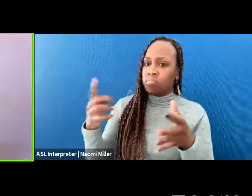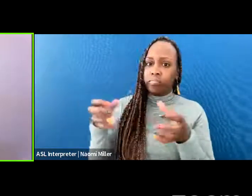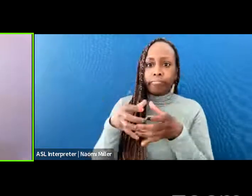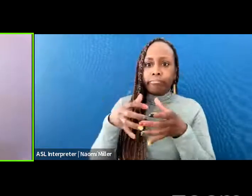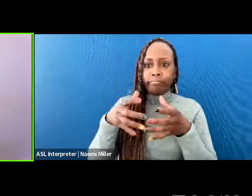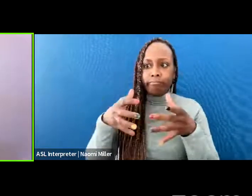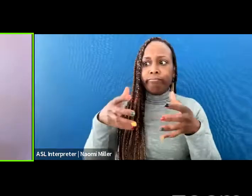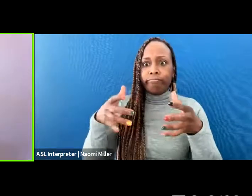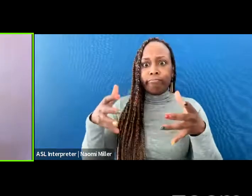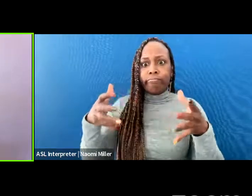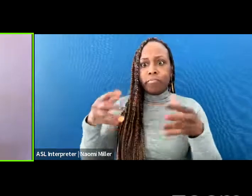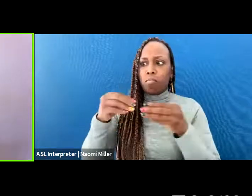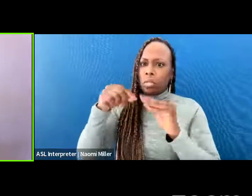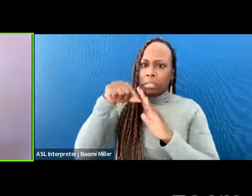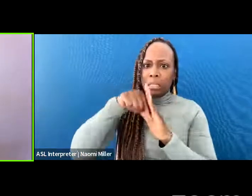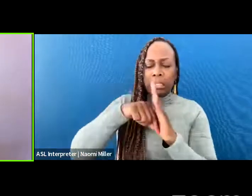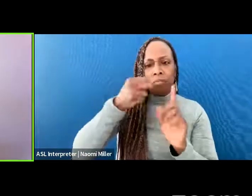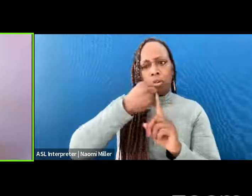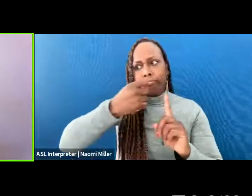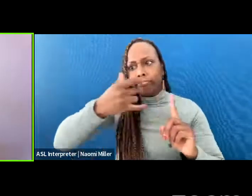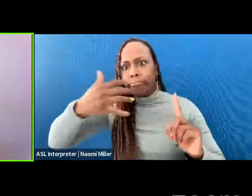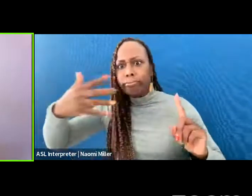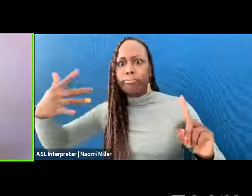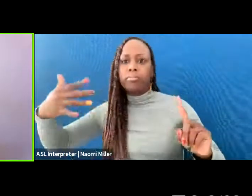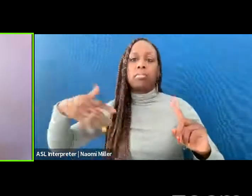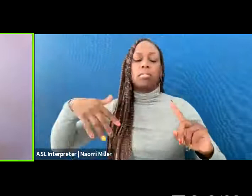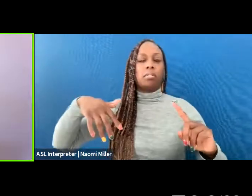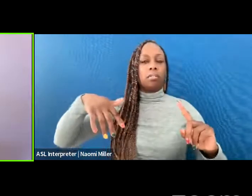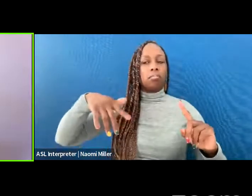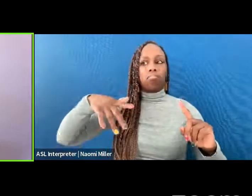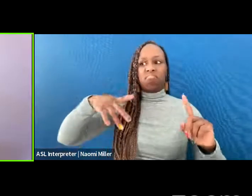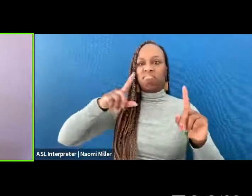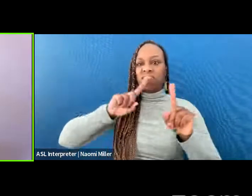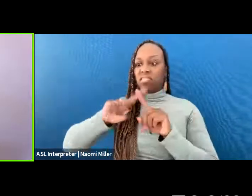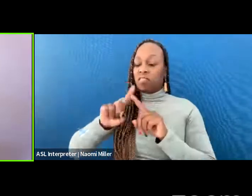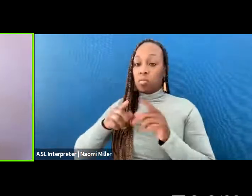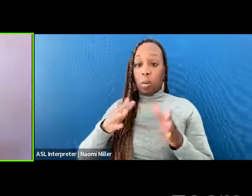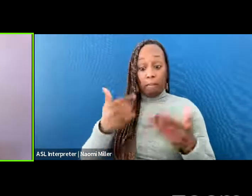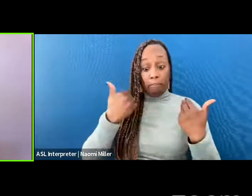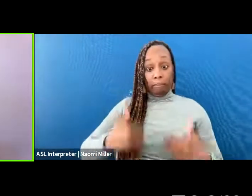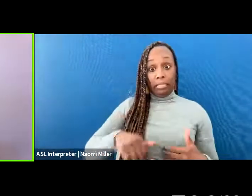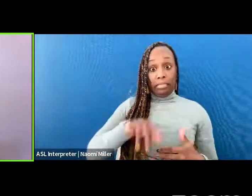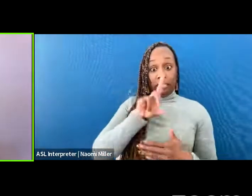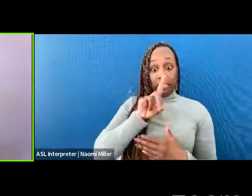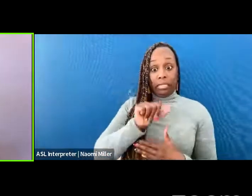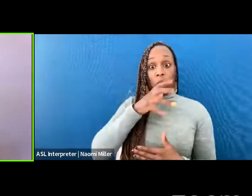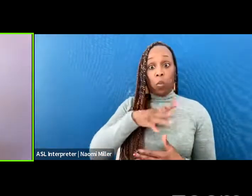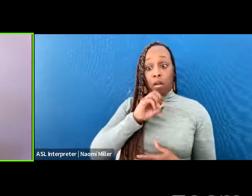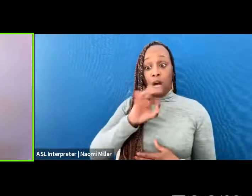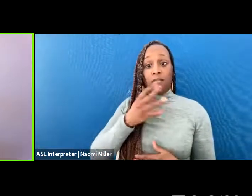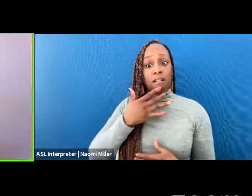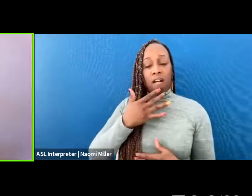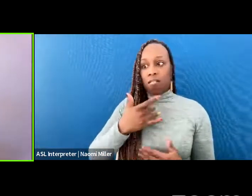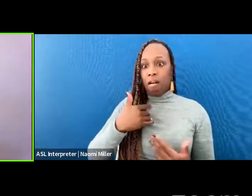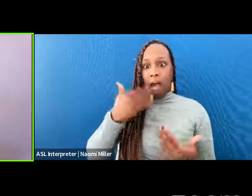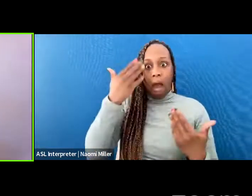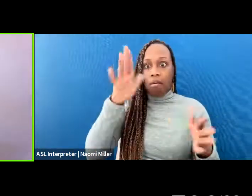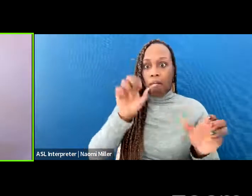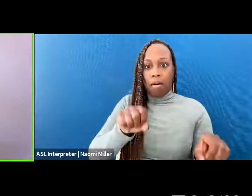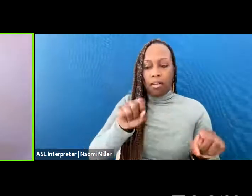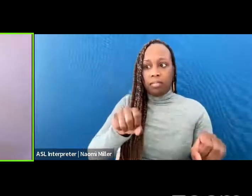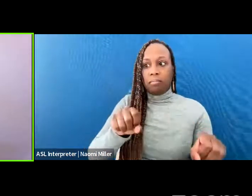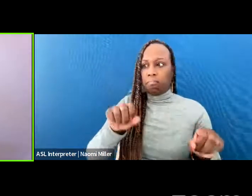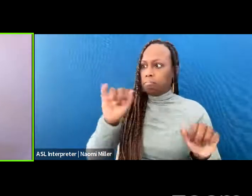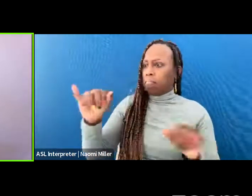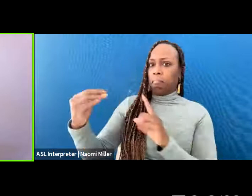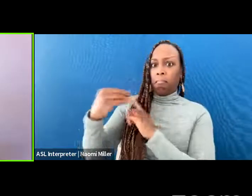grow, deepening and expanding in ways that I, as a disabled woman of color, did not even know were possible.